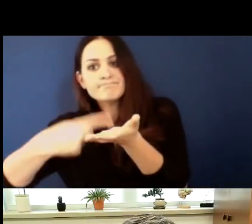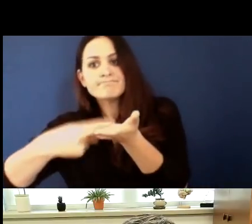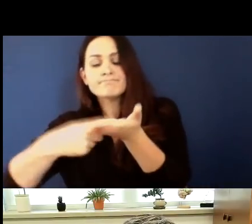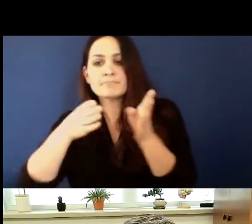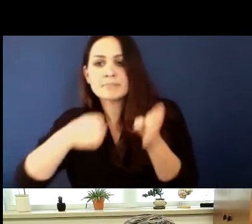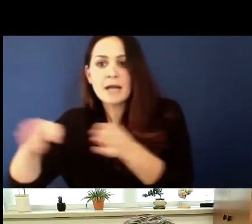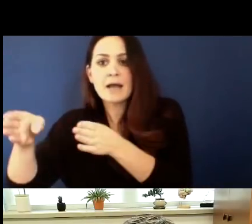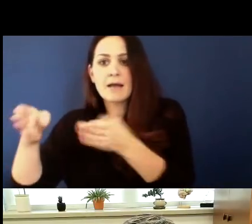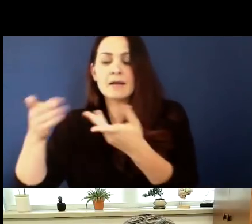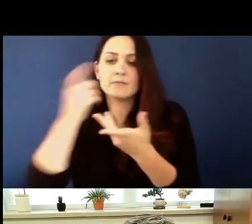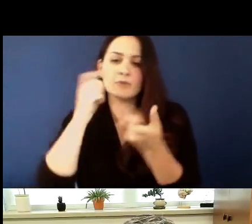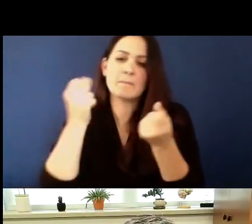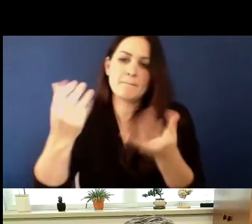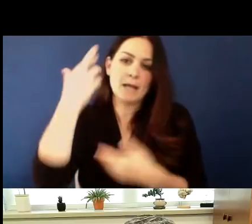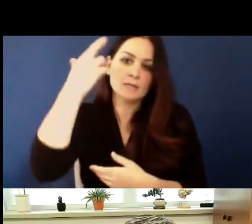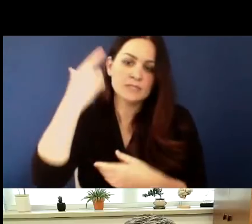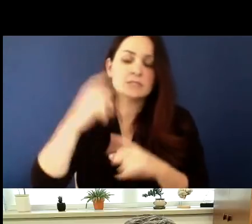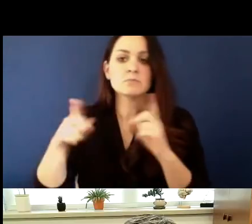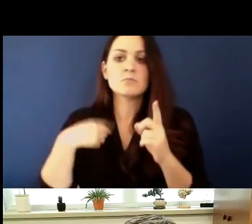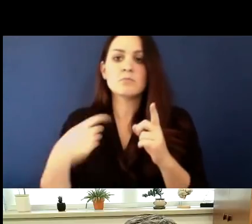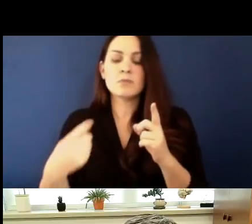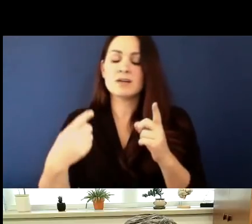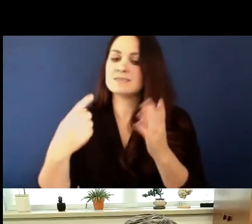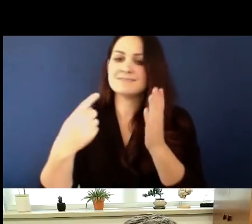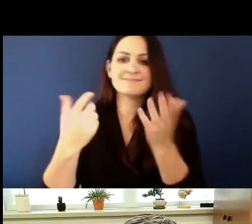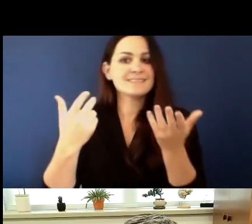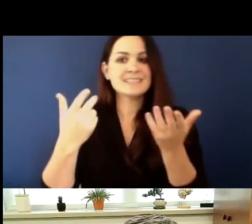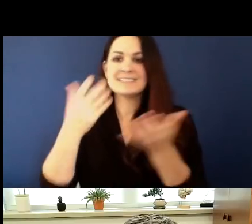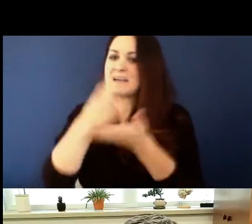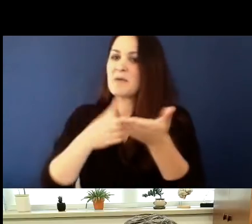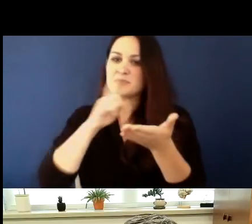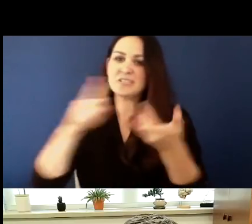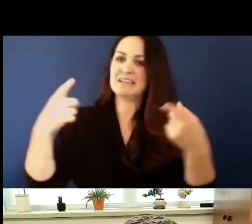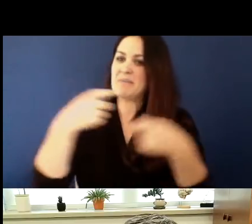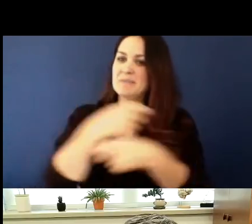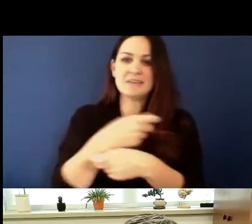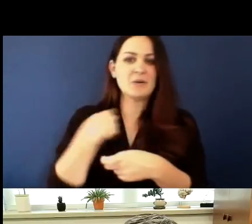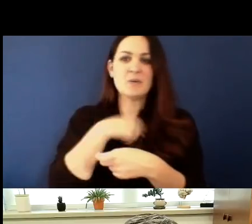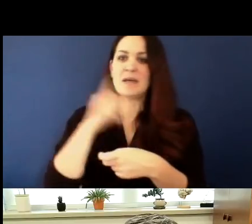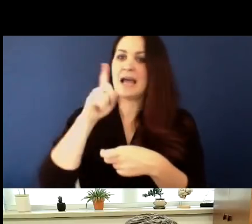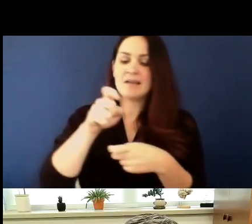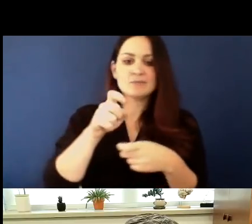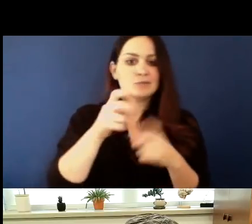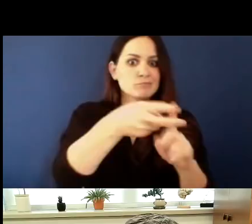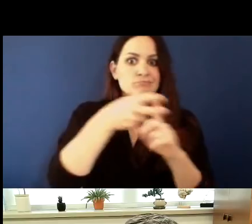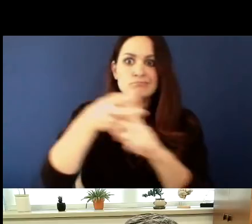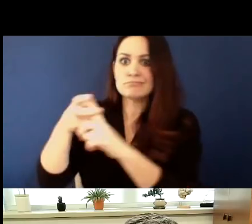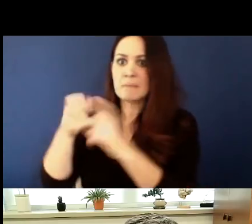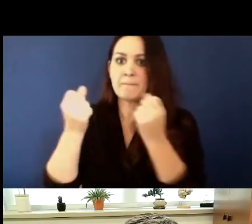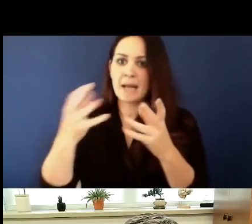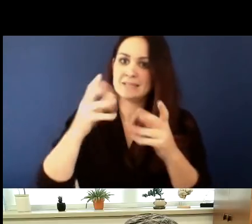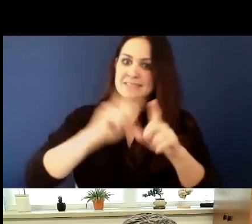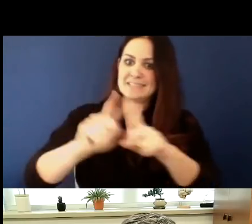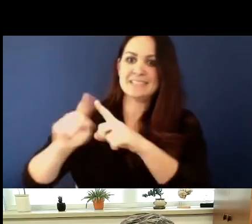for a number of reasons. Number one, they're complicated to implement, and we need to work across Michigan Medicine for some of these things, and it'll take a while